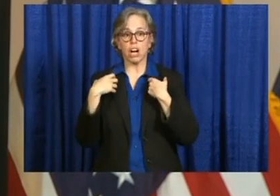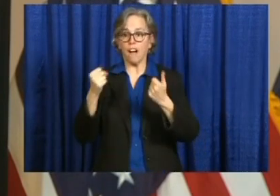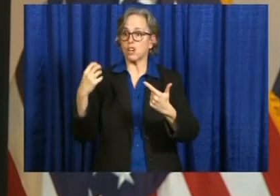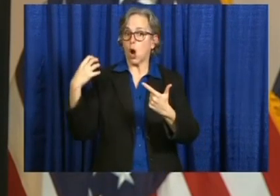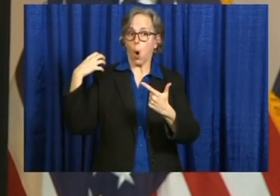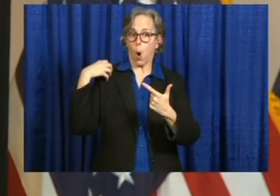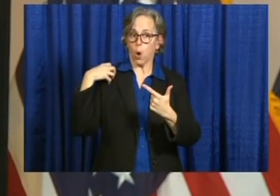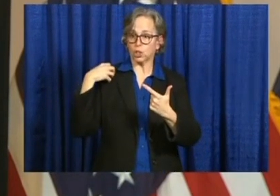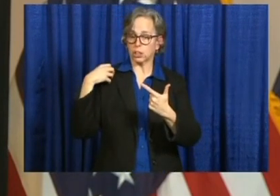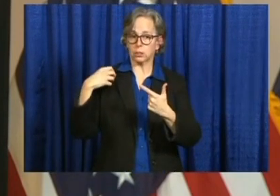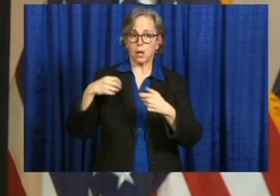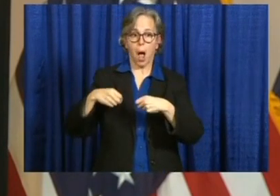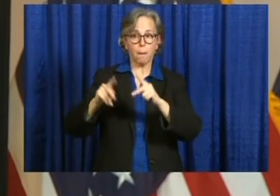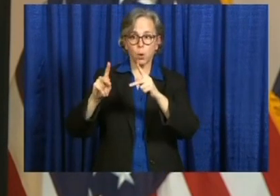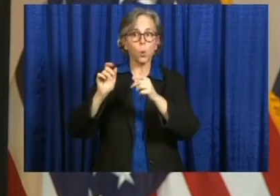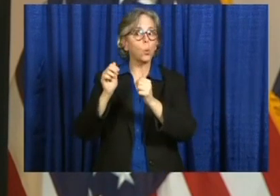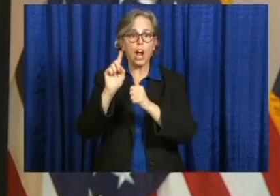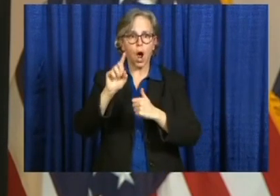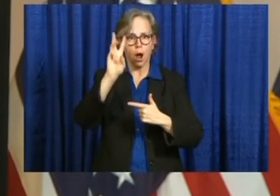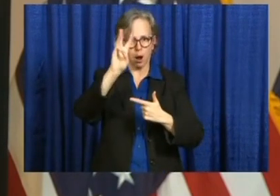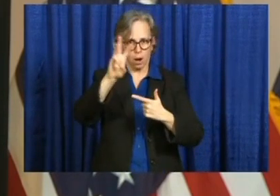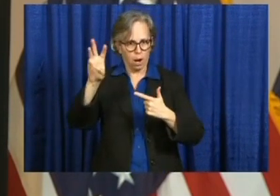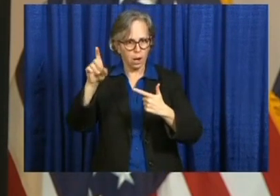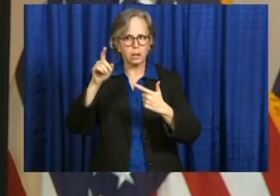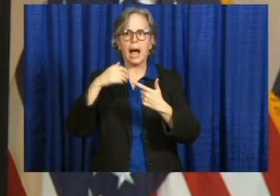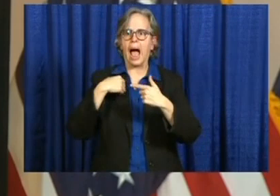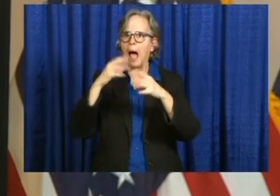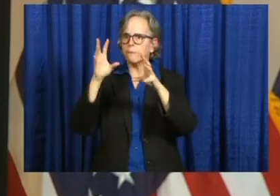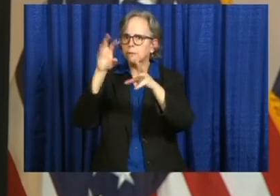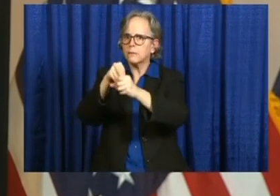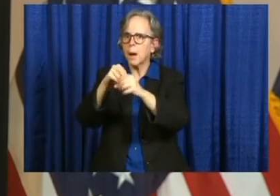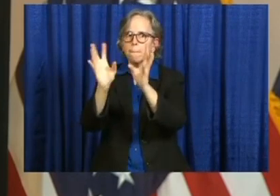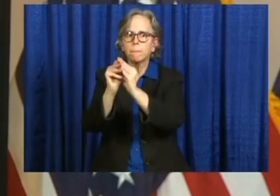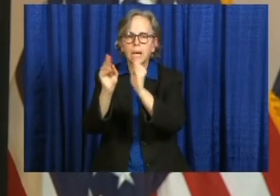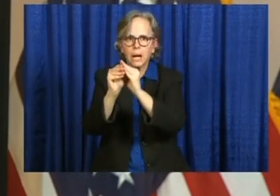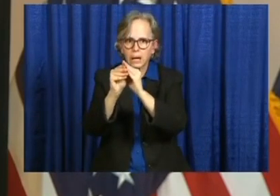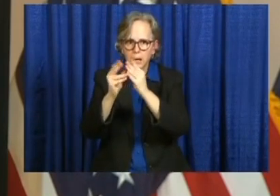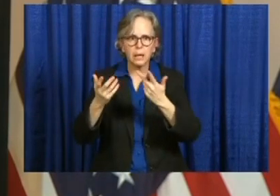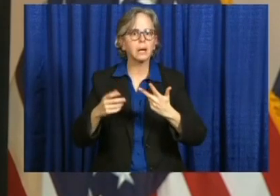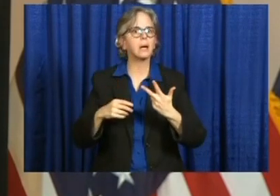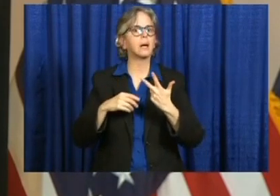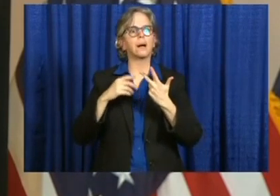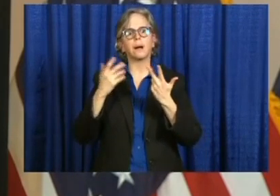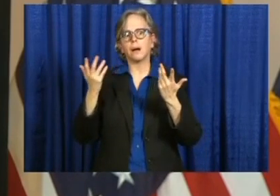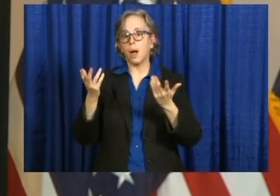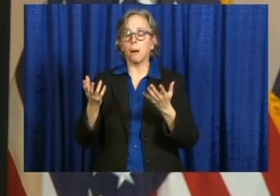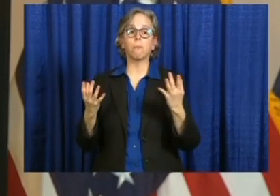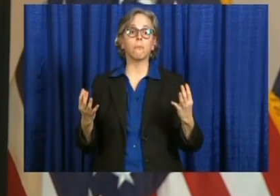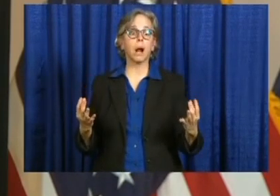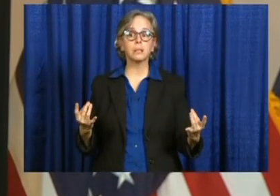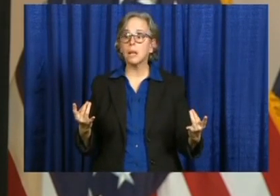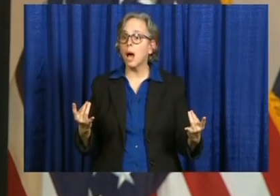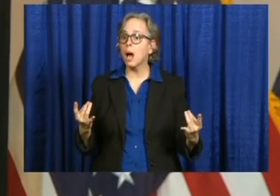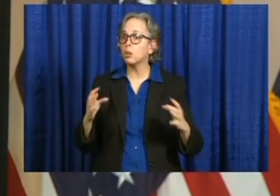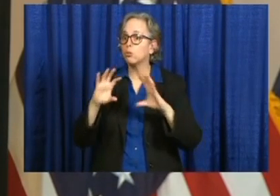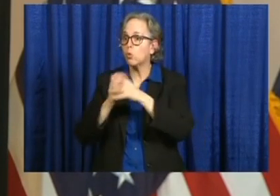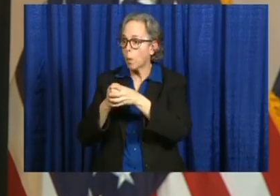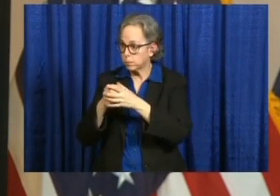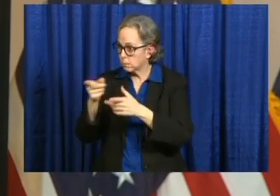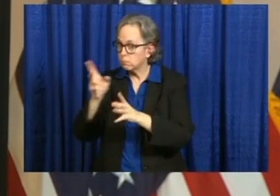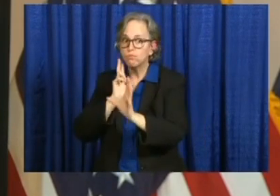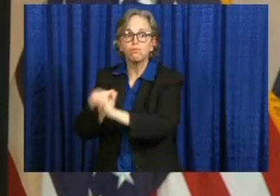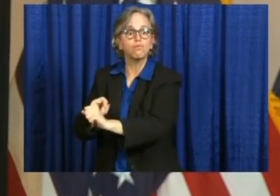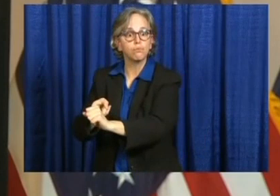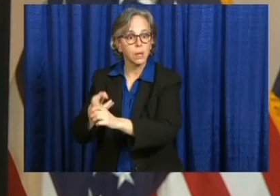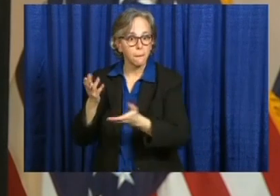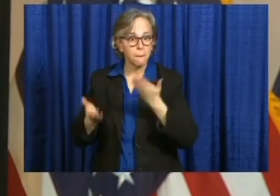There's online meetings and meditation groups. All of these things are available. They might be different than what you're used